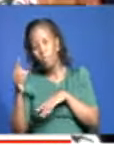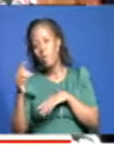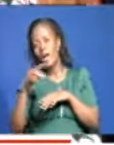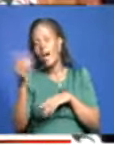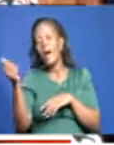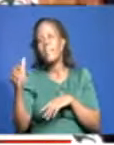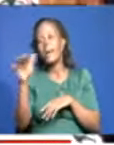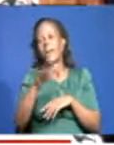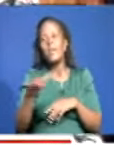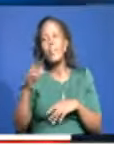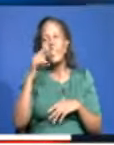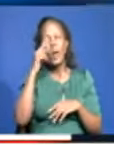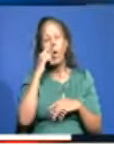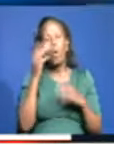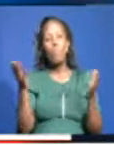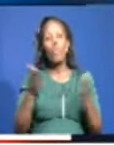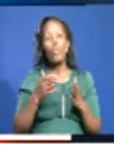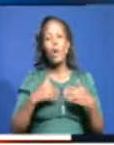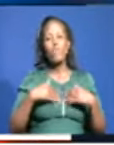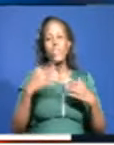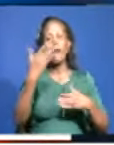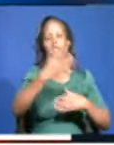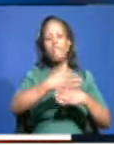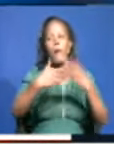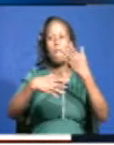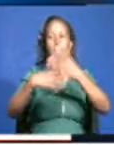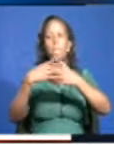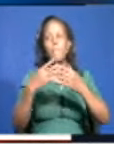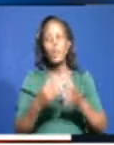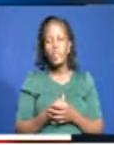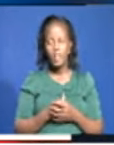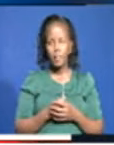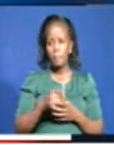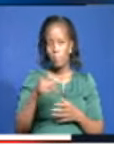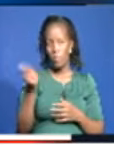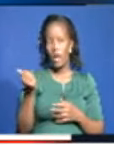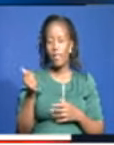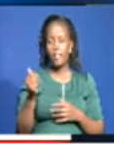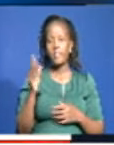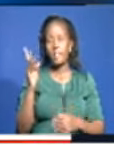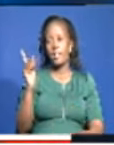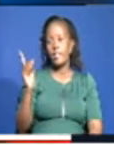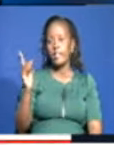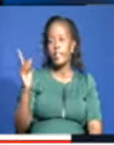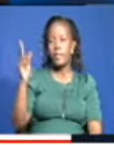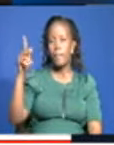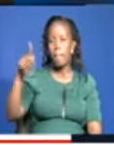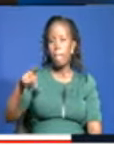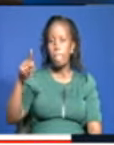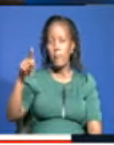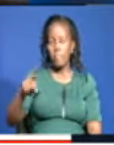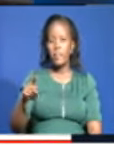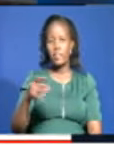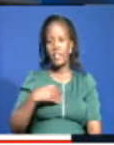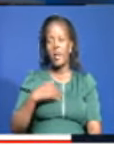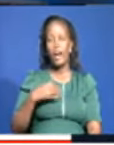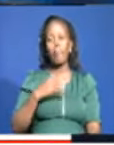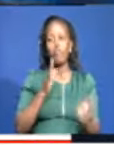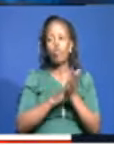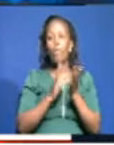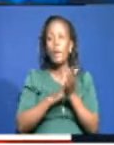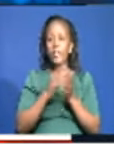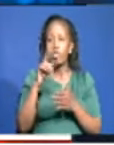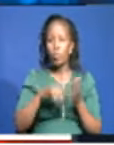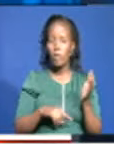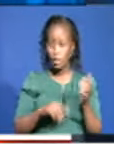kwetu ambapo tumejenga. Also, the Director of Public Prosecutions, Nurdin Haji, has recommended that the police